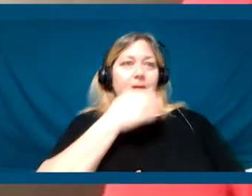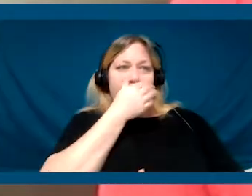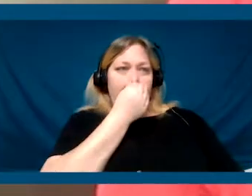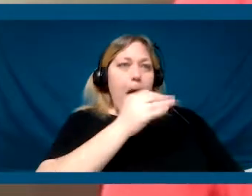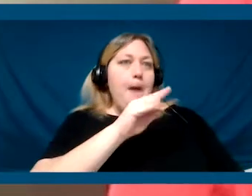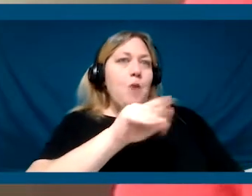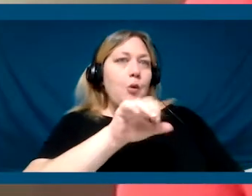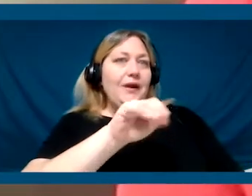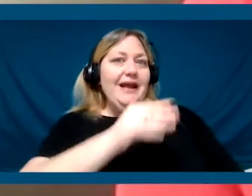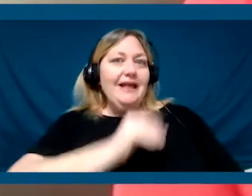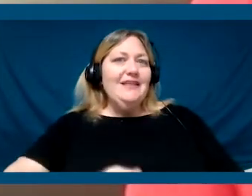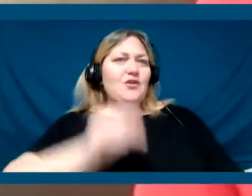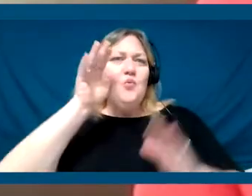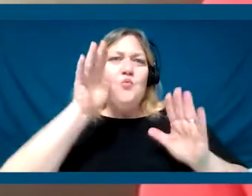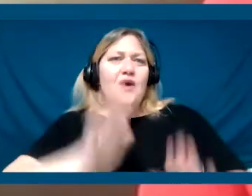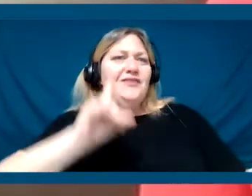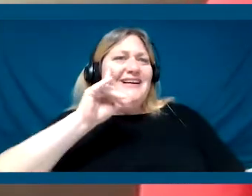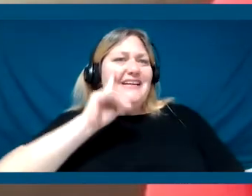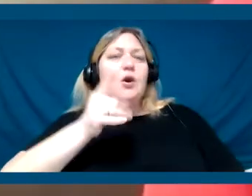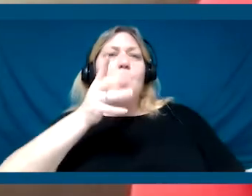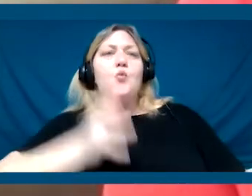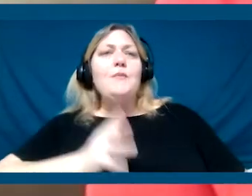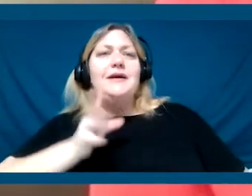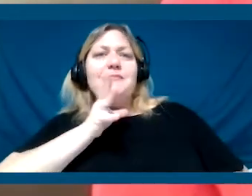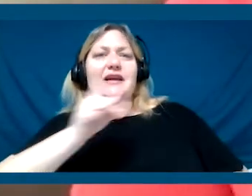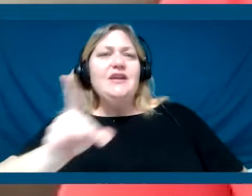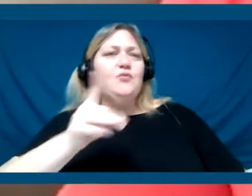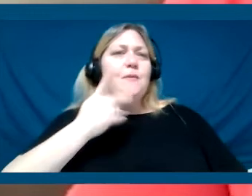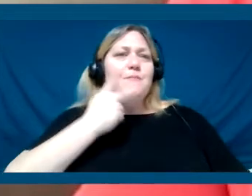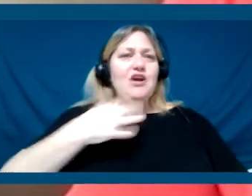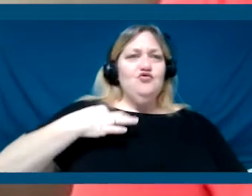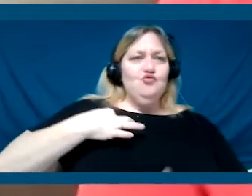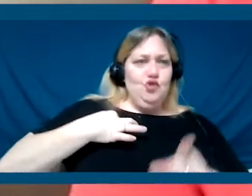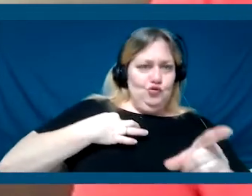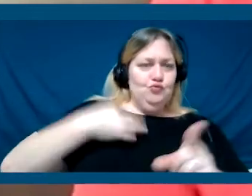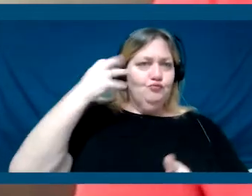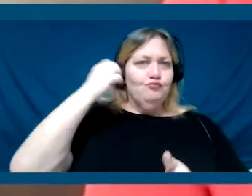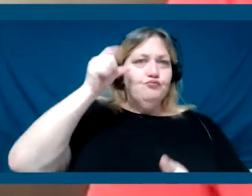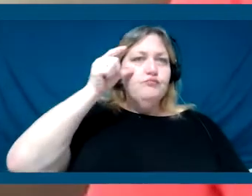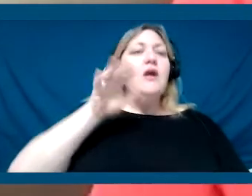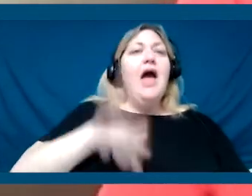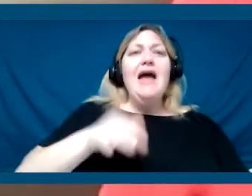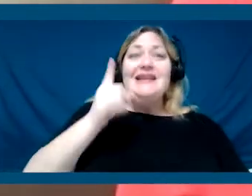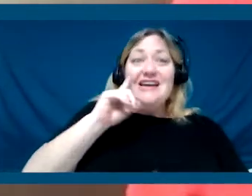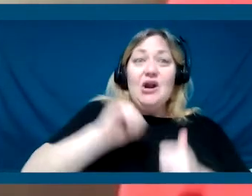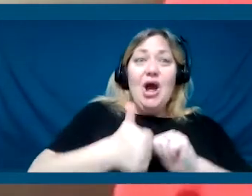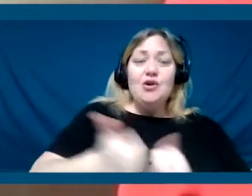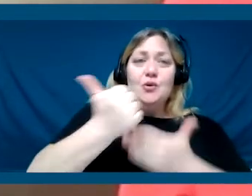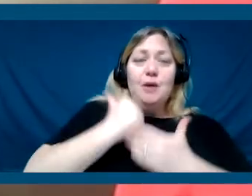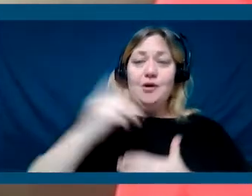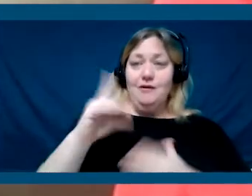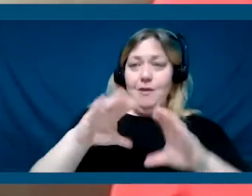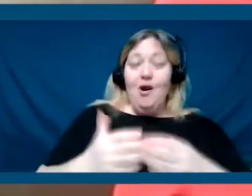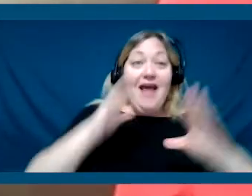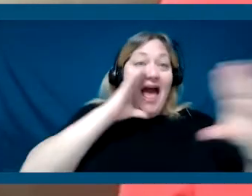Moina, this is wonderful to hear your story and to hear how you're helping our Democratic Party.